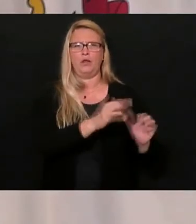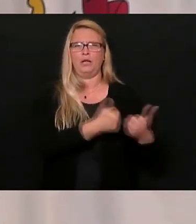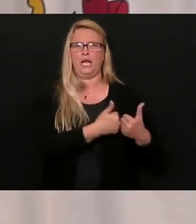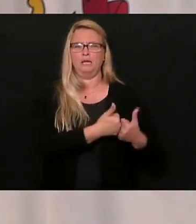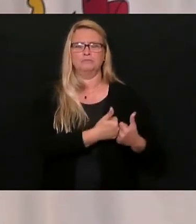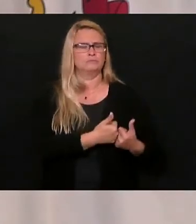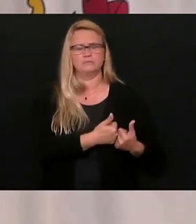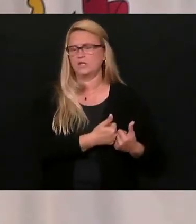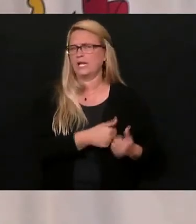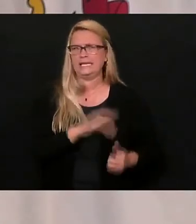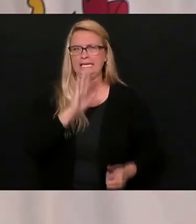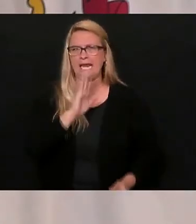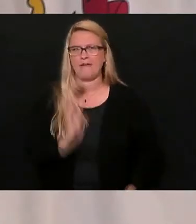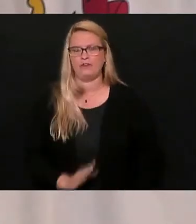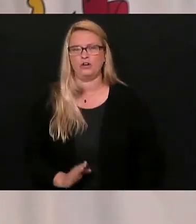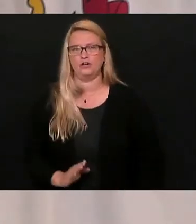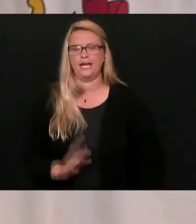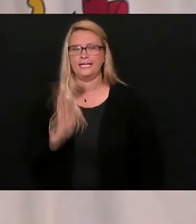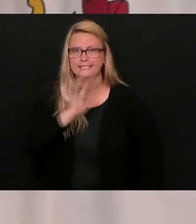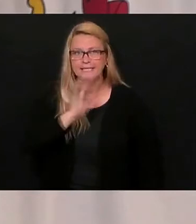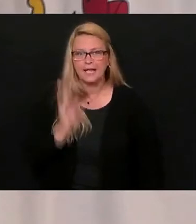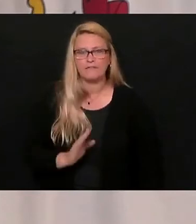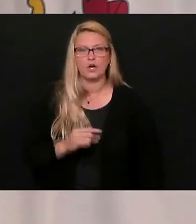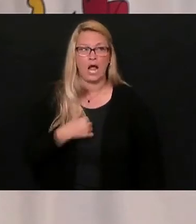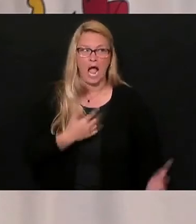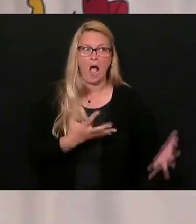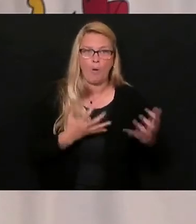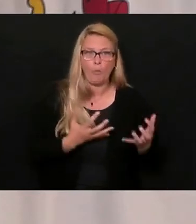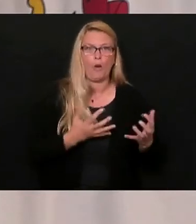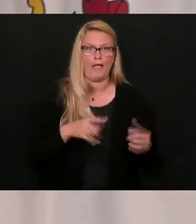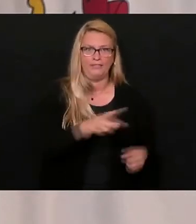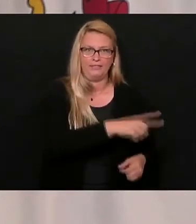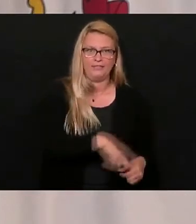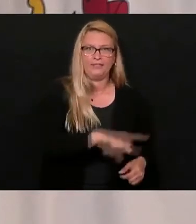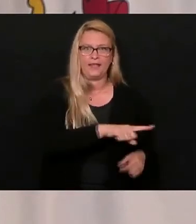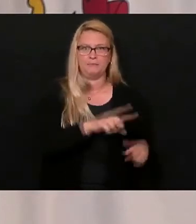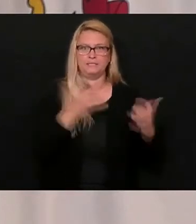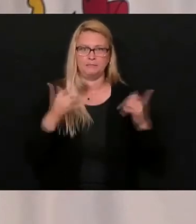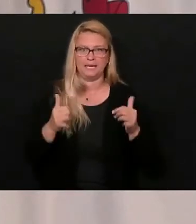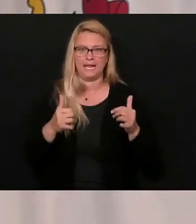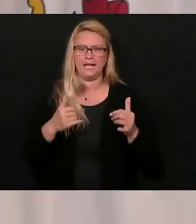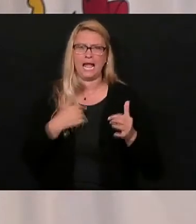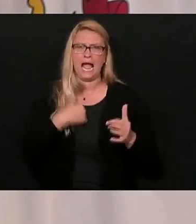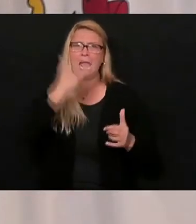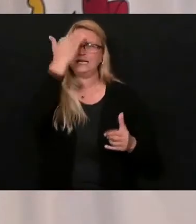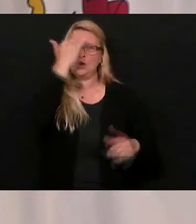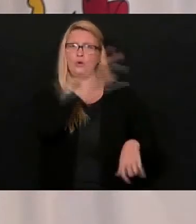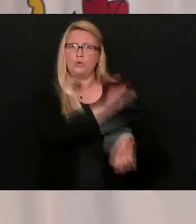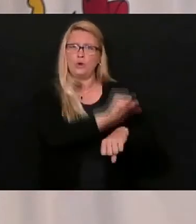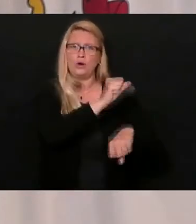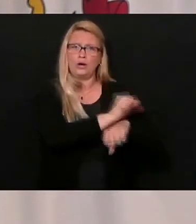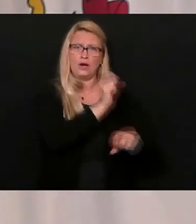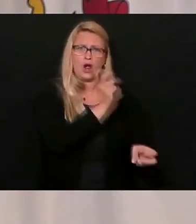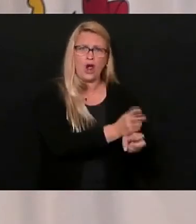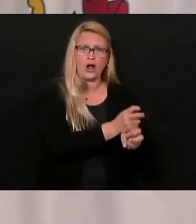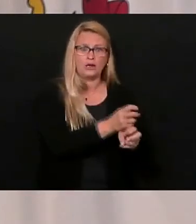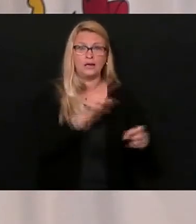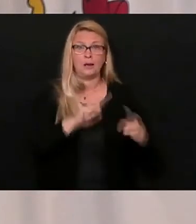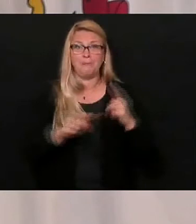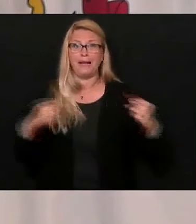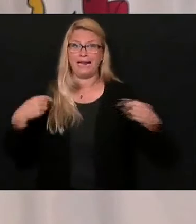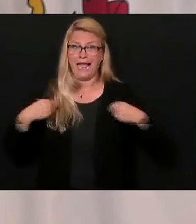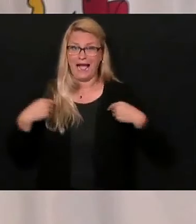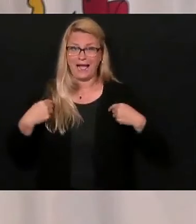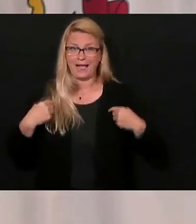I want it so bad it's unbelievable, because I know how hard they work. But Jim Justice also has to make